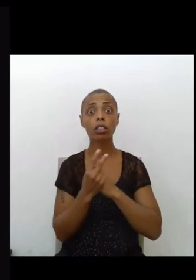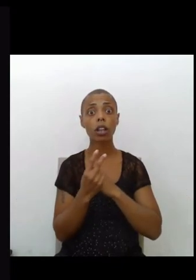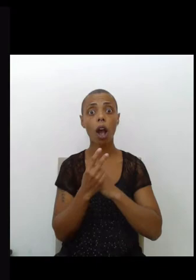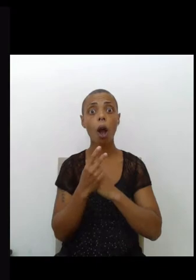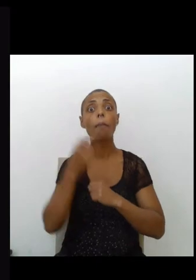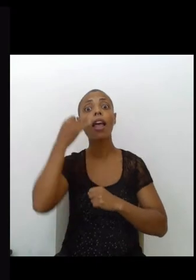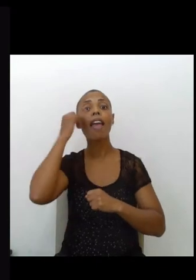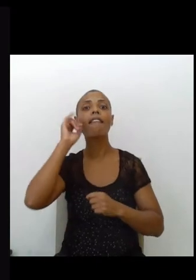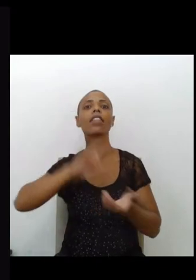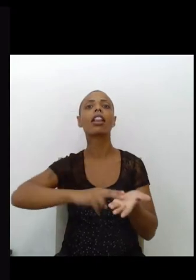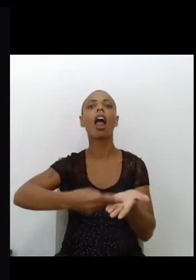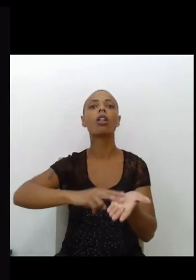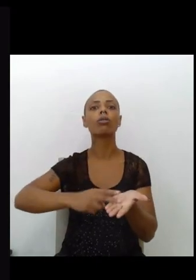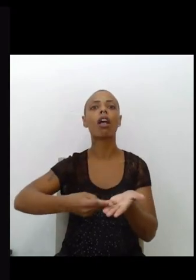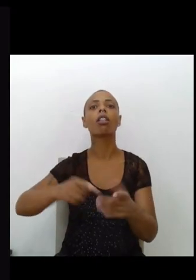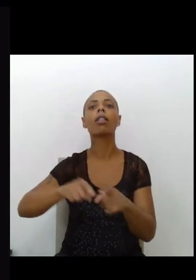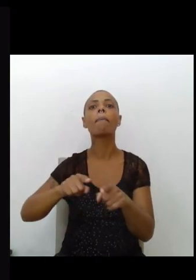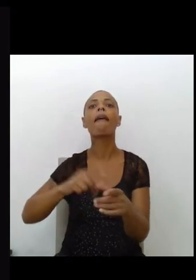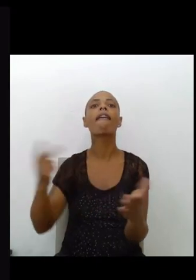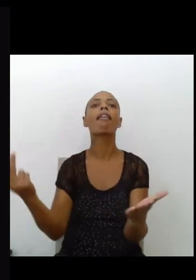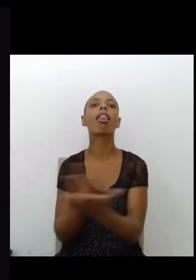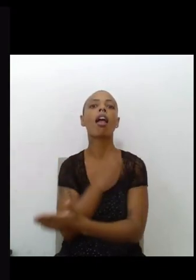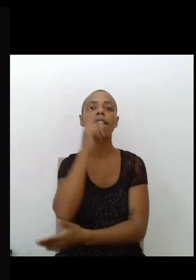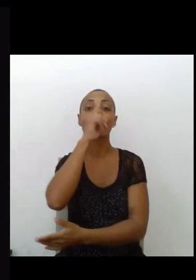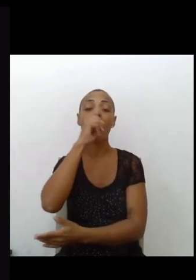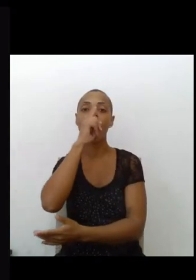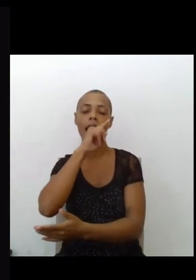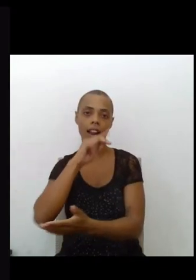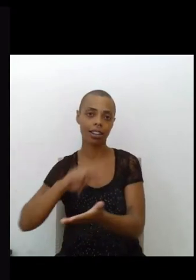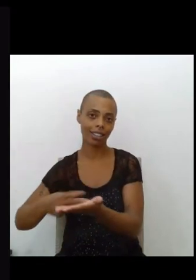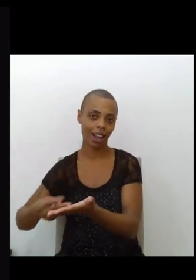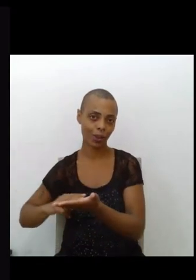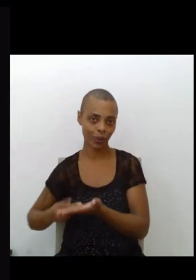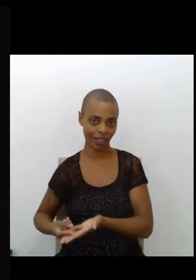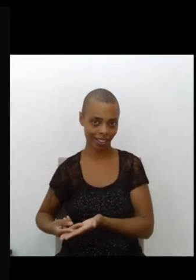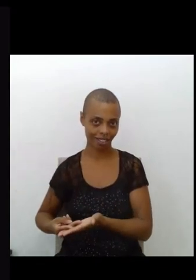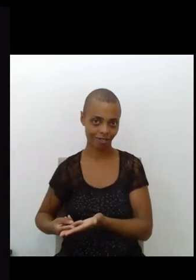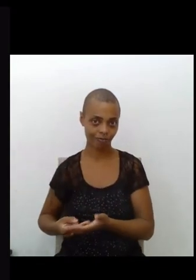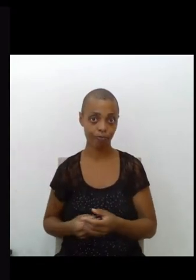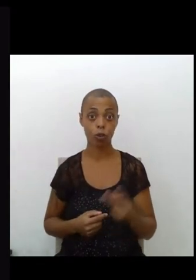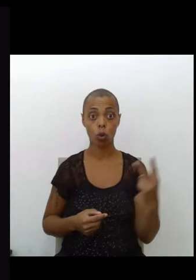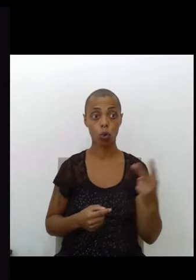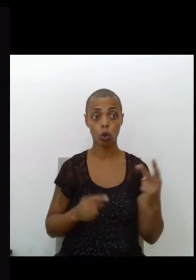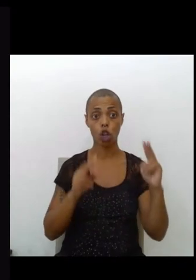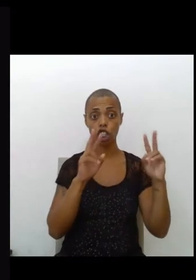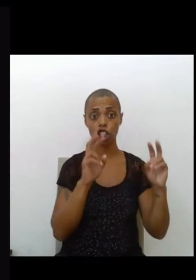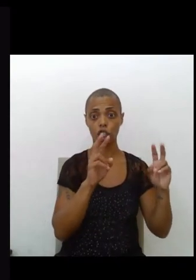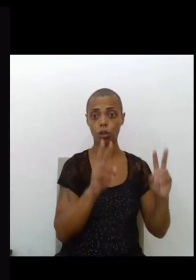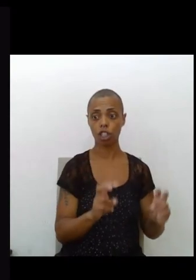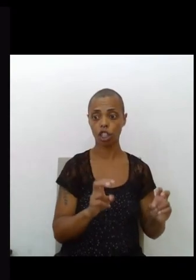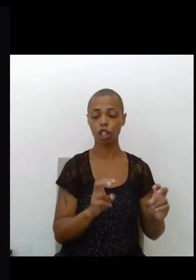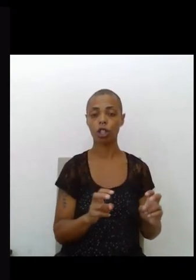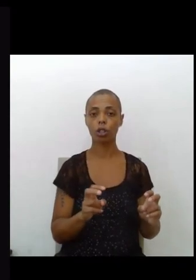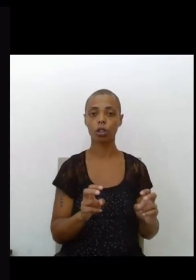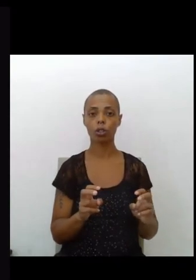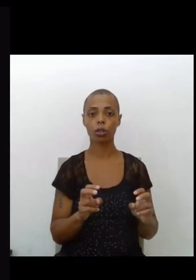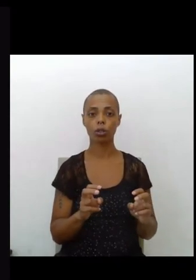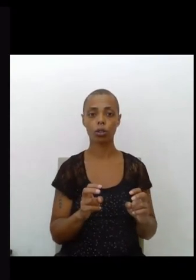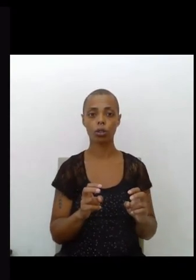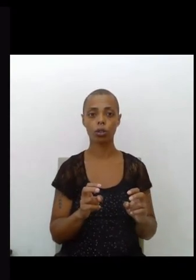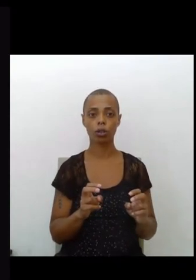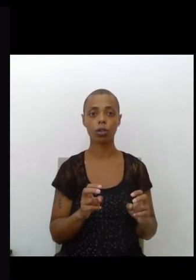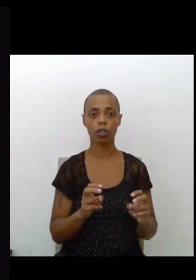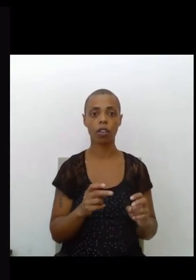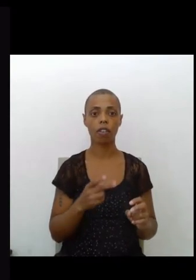so both titles but method of knowing that